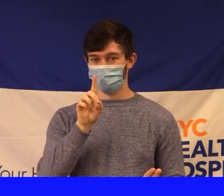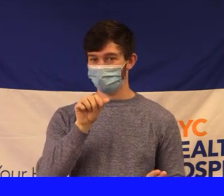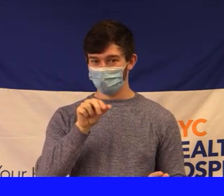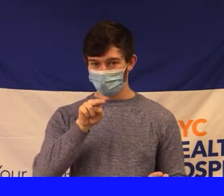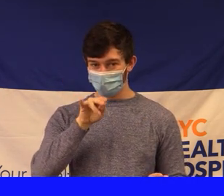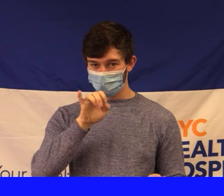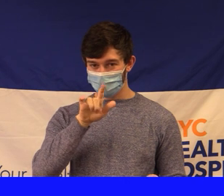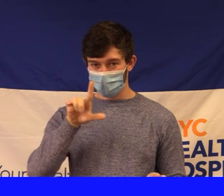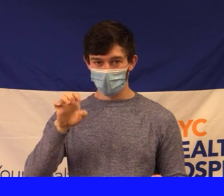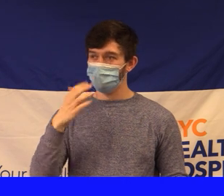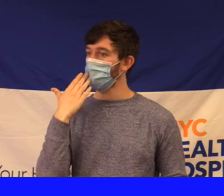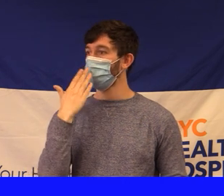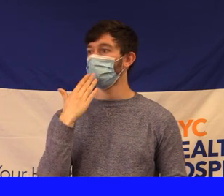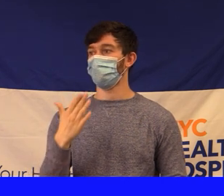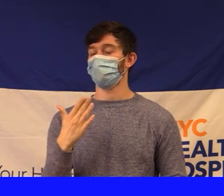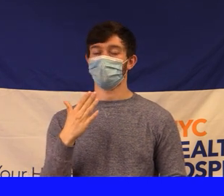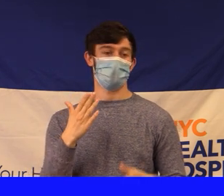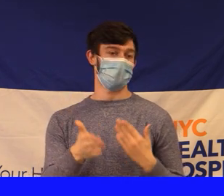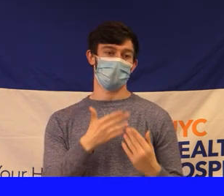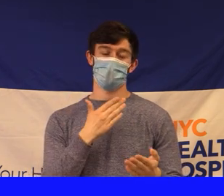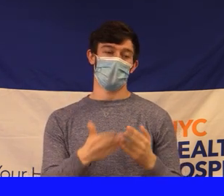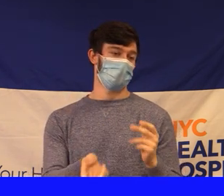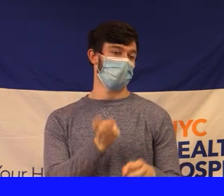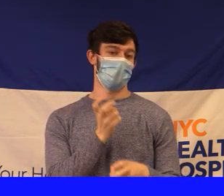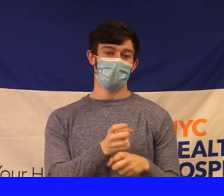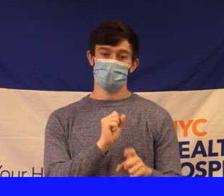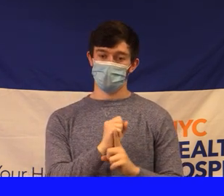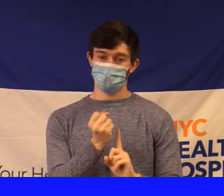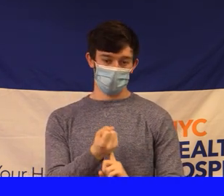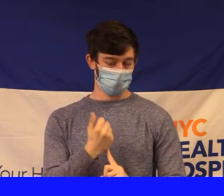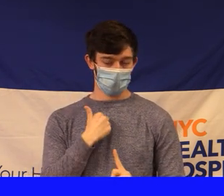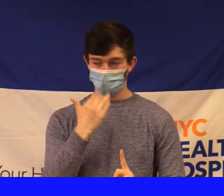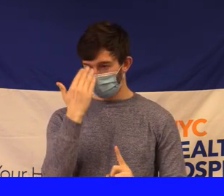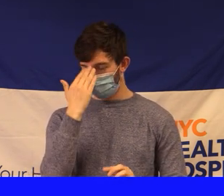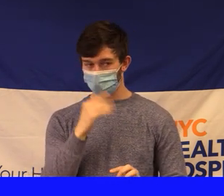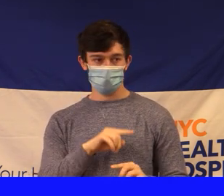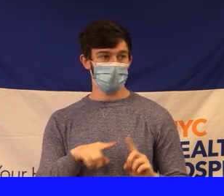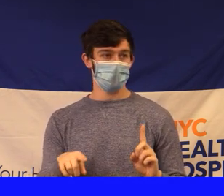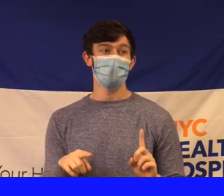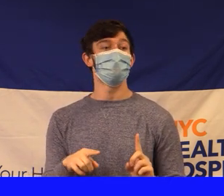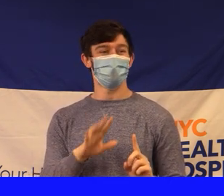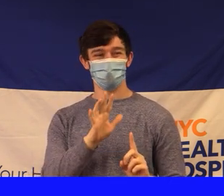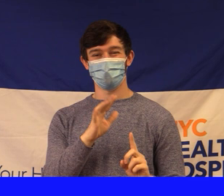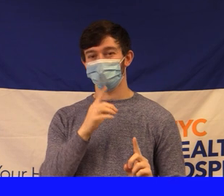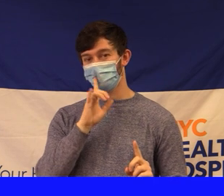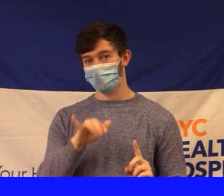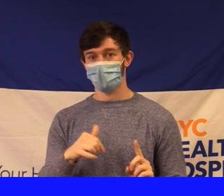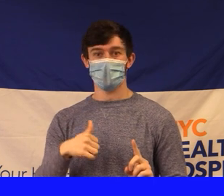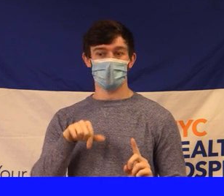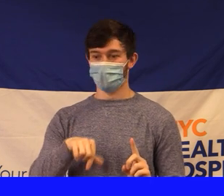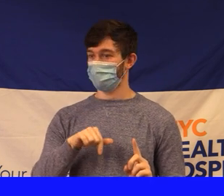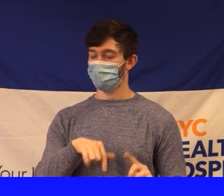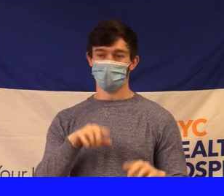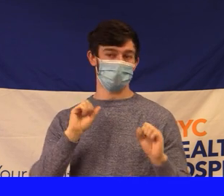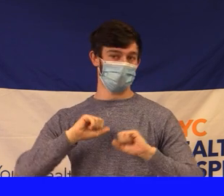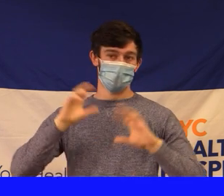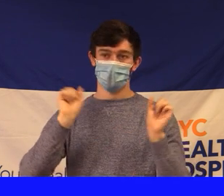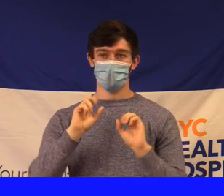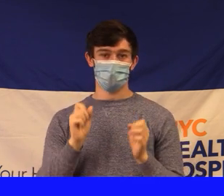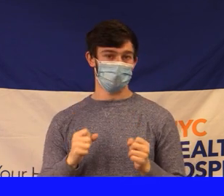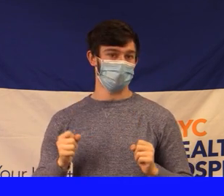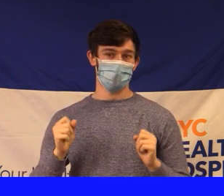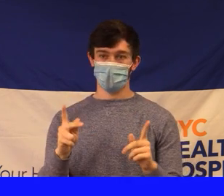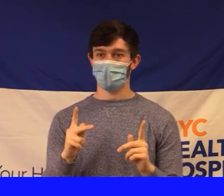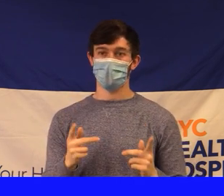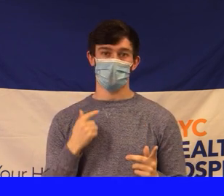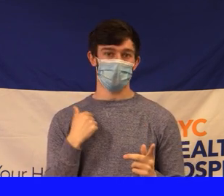describing, you know, sort of the situation and the team. It's just really quite amazing that we haven't